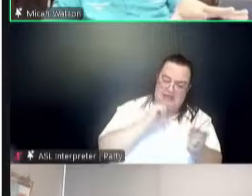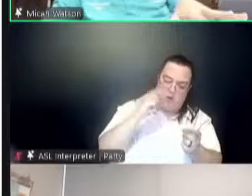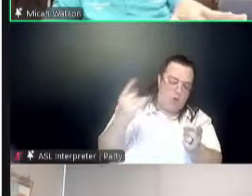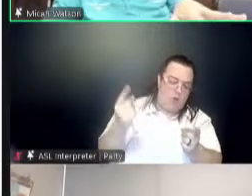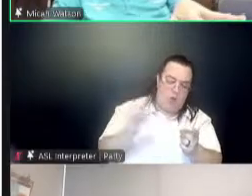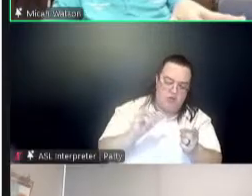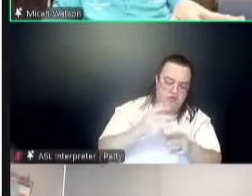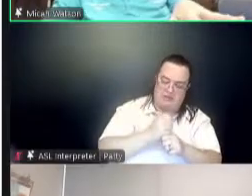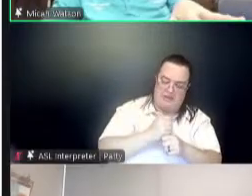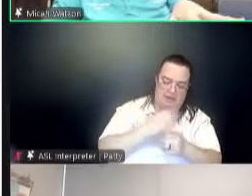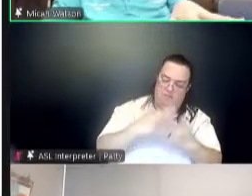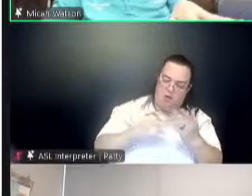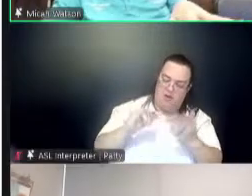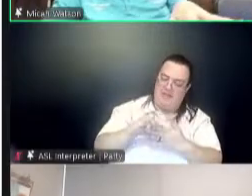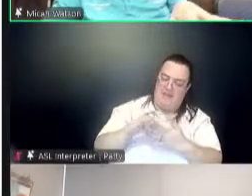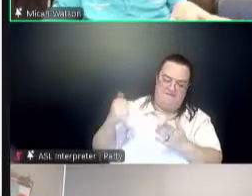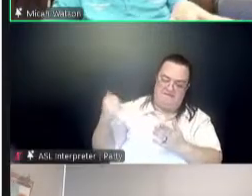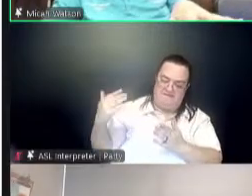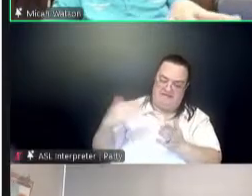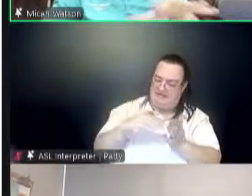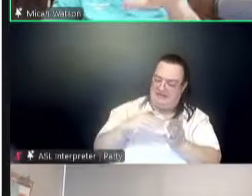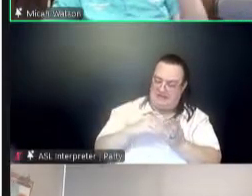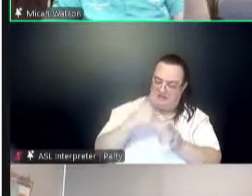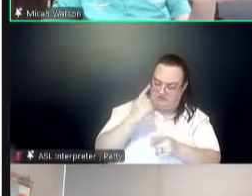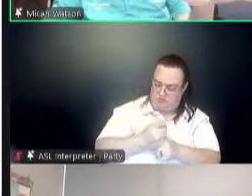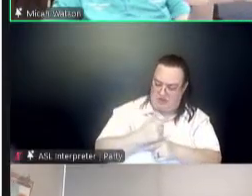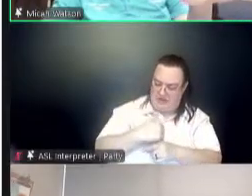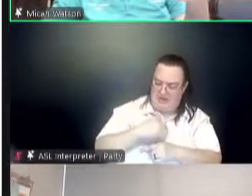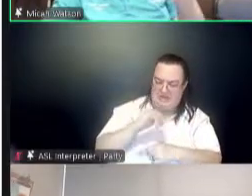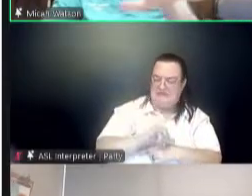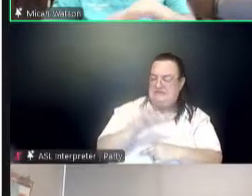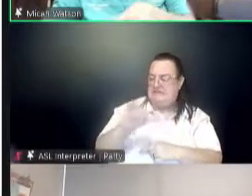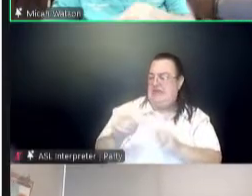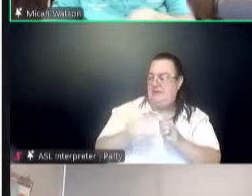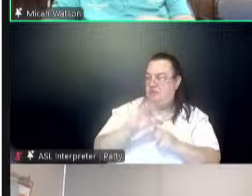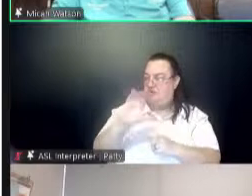the 15, correct? Same thing with Cheverly Day.